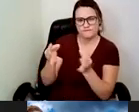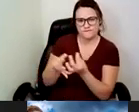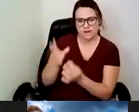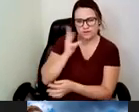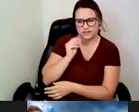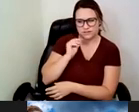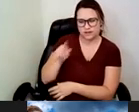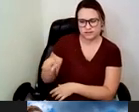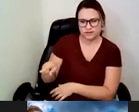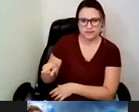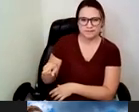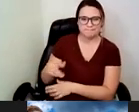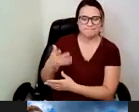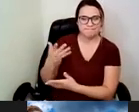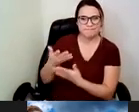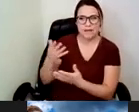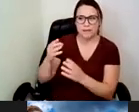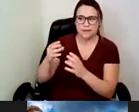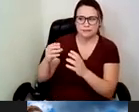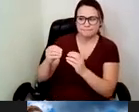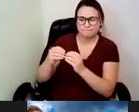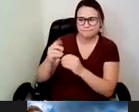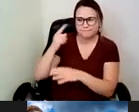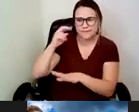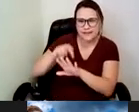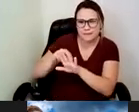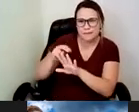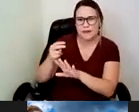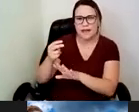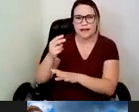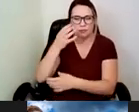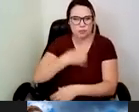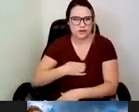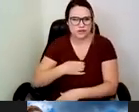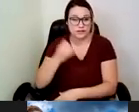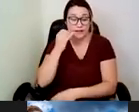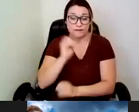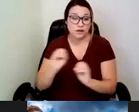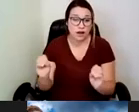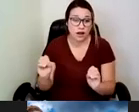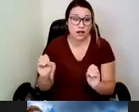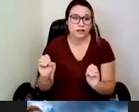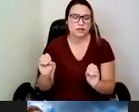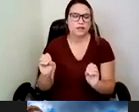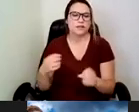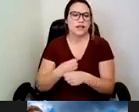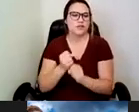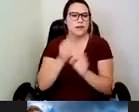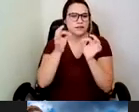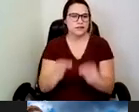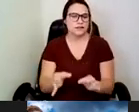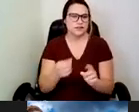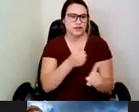implied wishes. If you have none of that, then you make a decision just like you make for your own health, benefit and